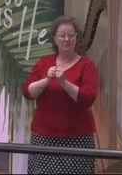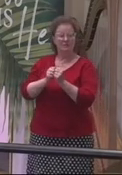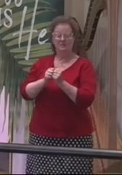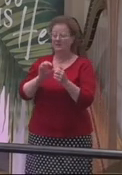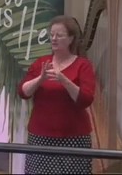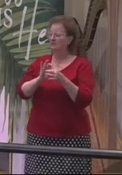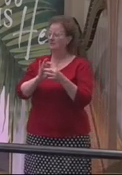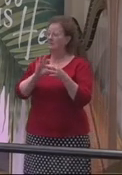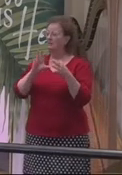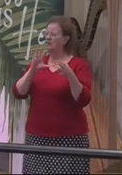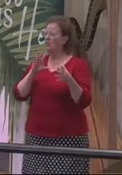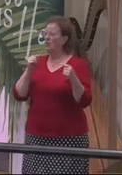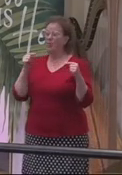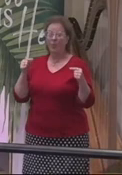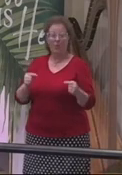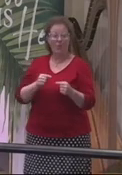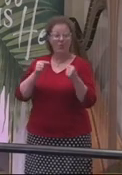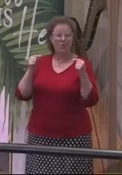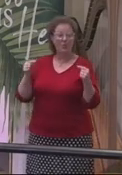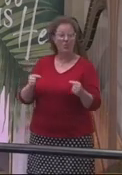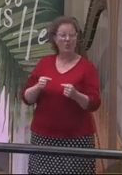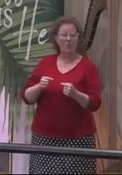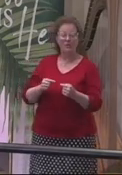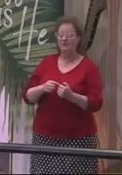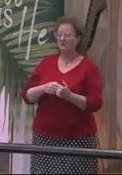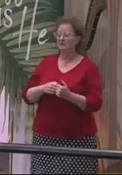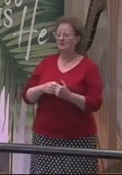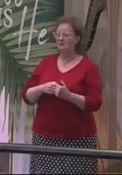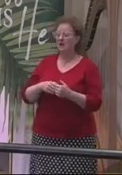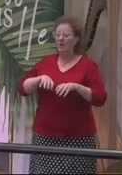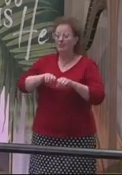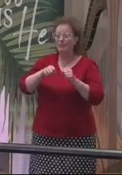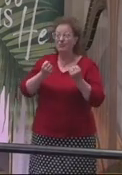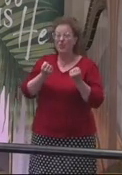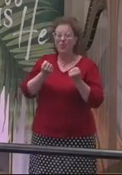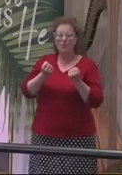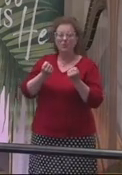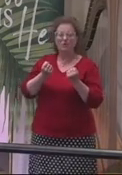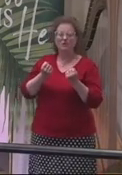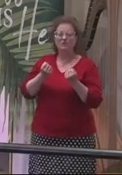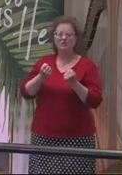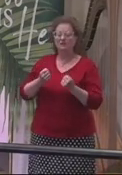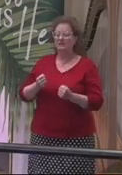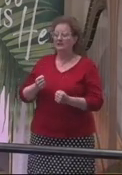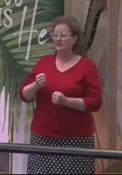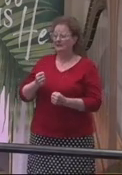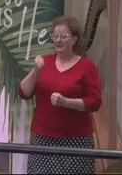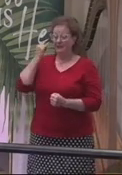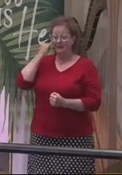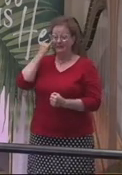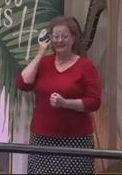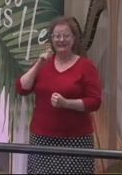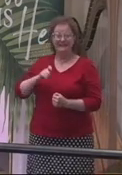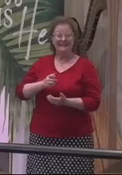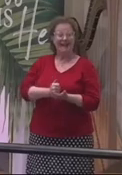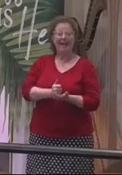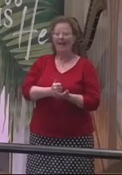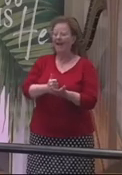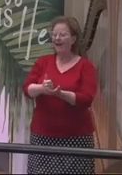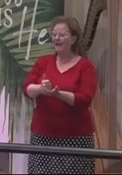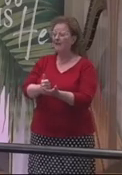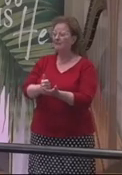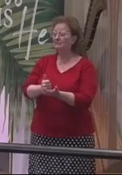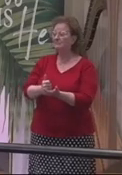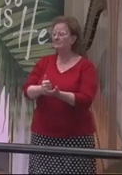separation or with hurt or with pain or with brokenness or with deliverance, if you need help with that, you